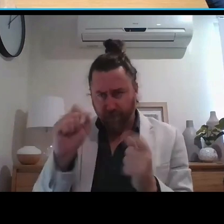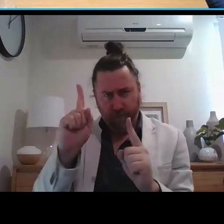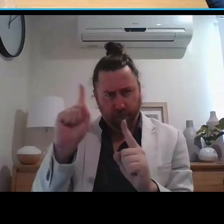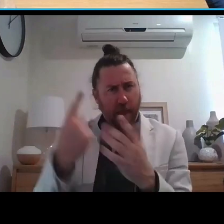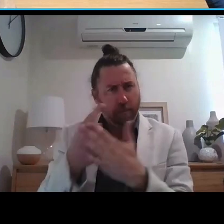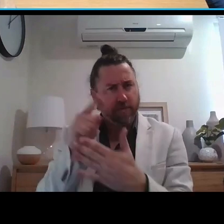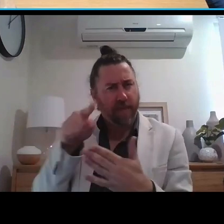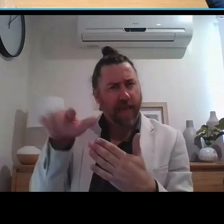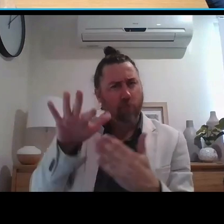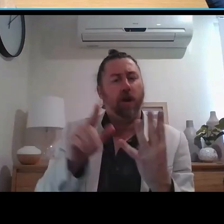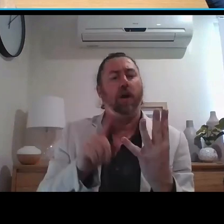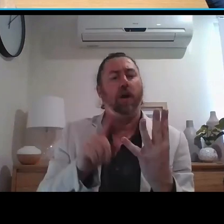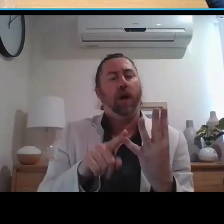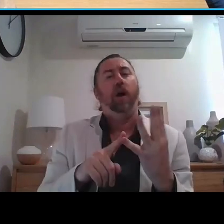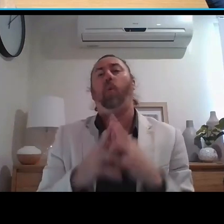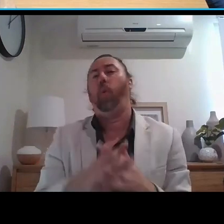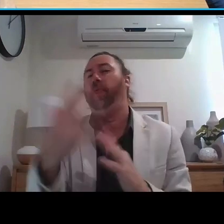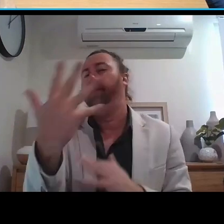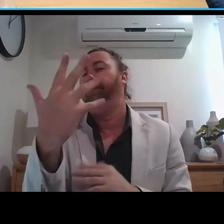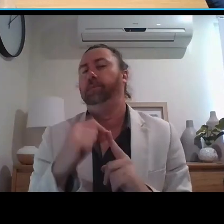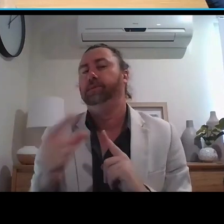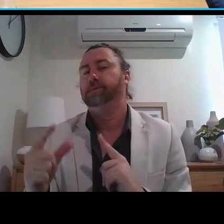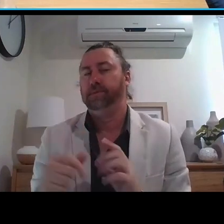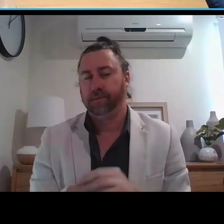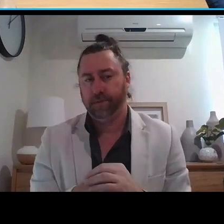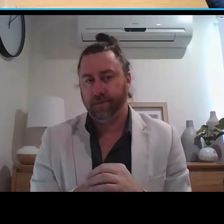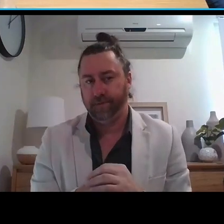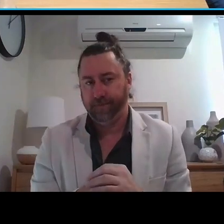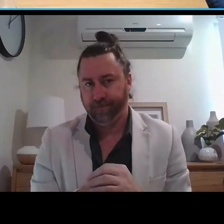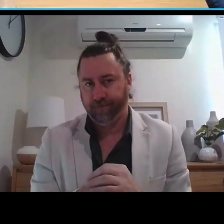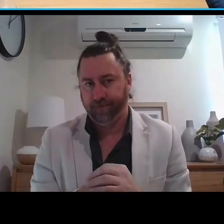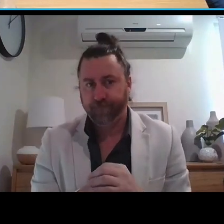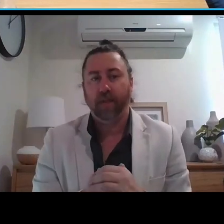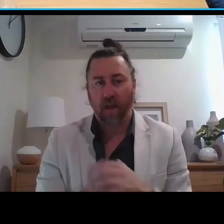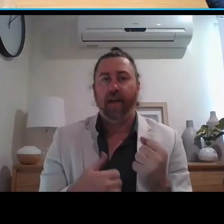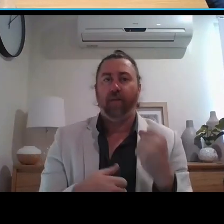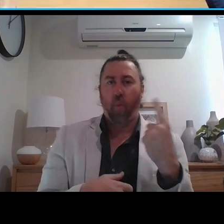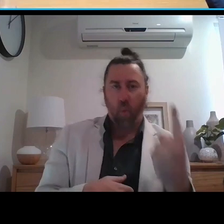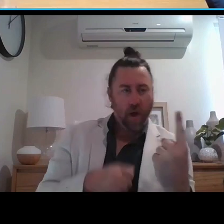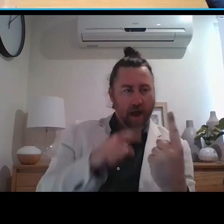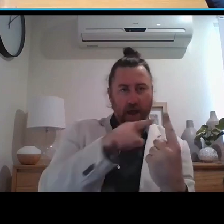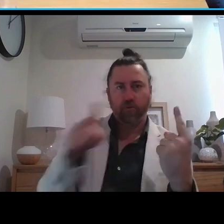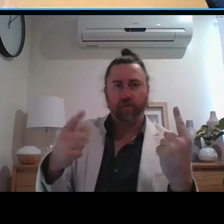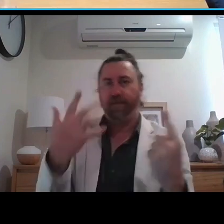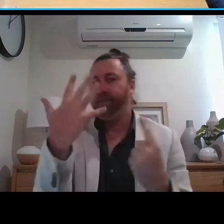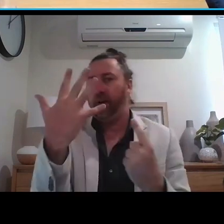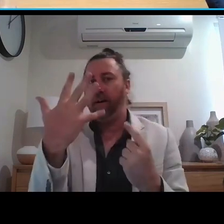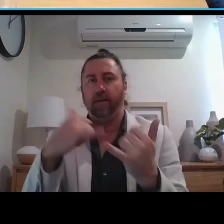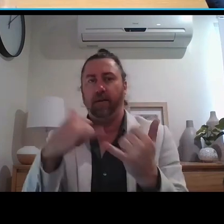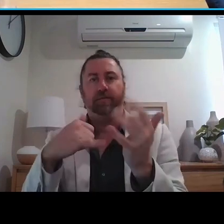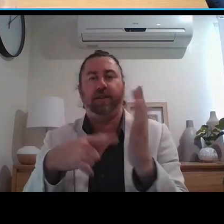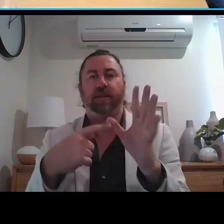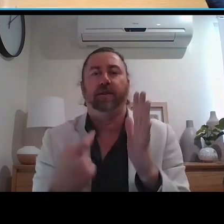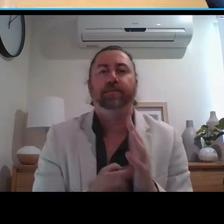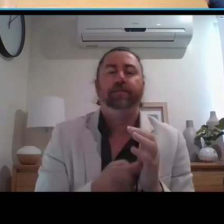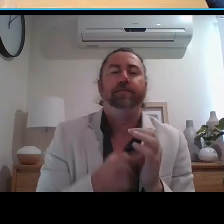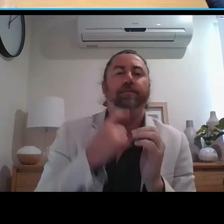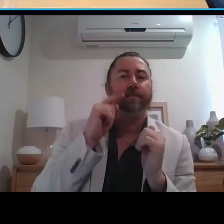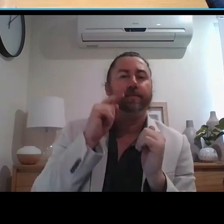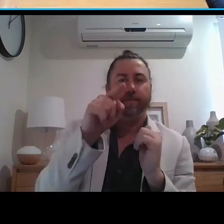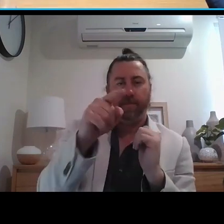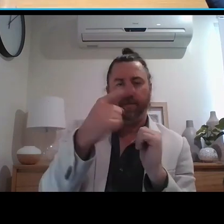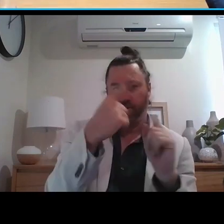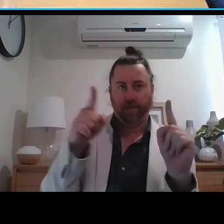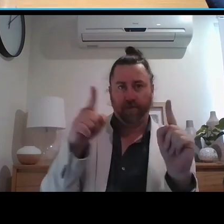rating. Star ratings will be based on a 1 to 5 star scale, with the scales